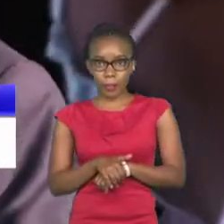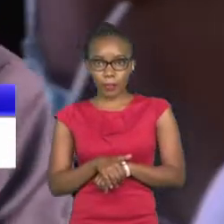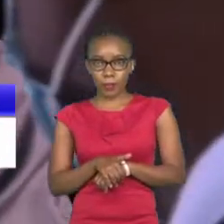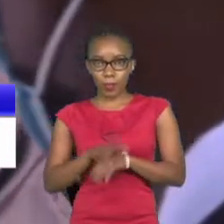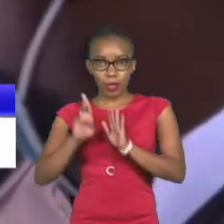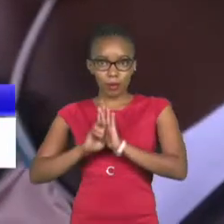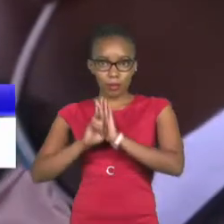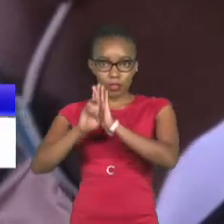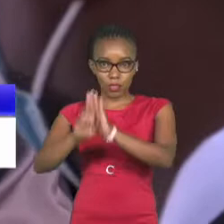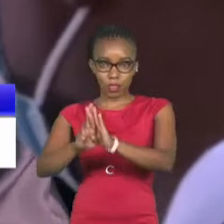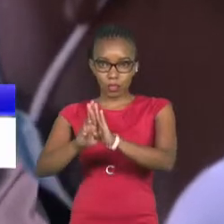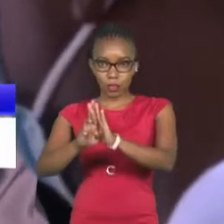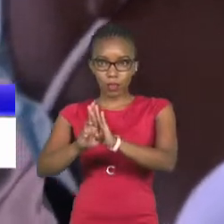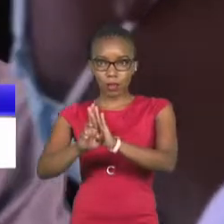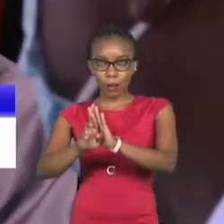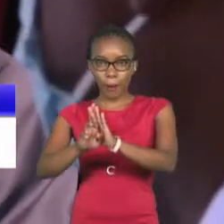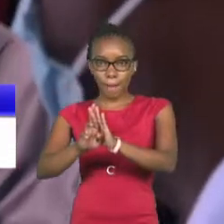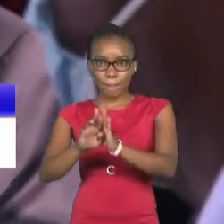anawakilisha